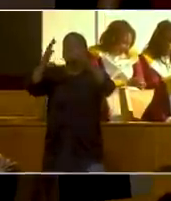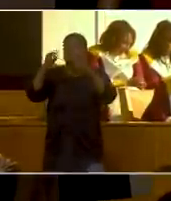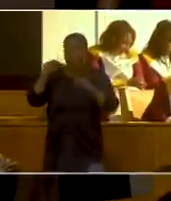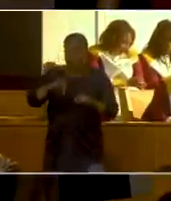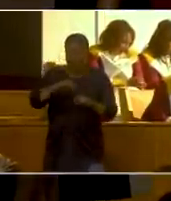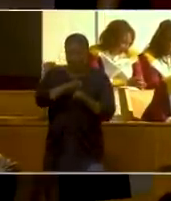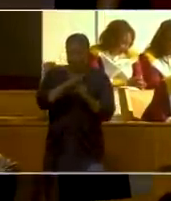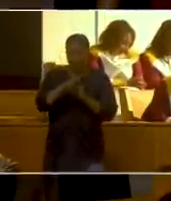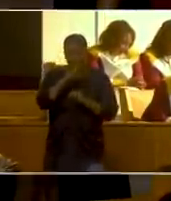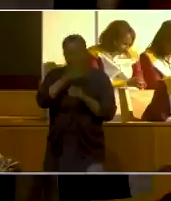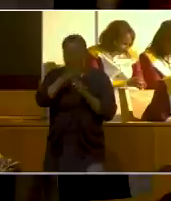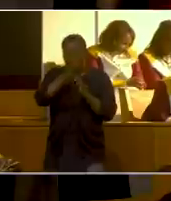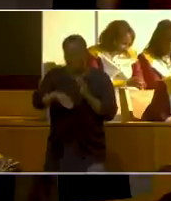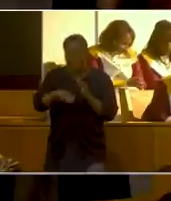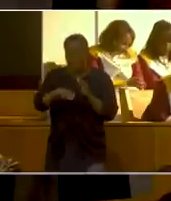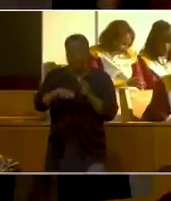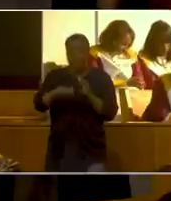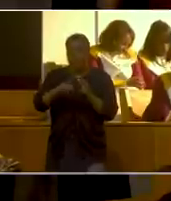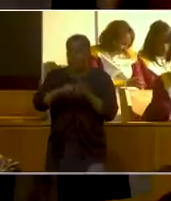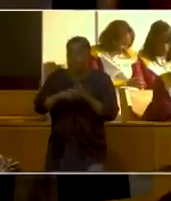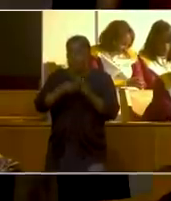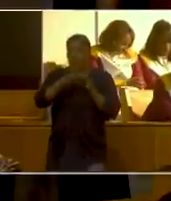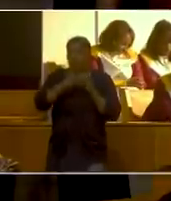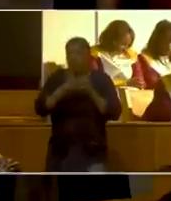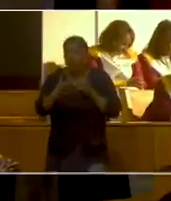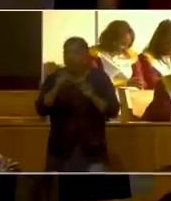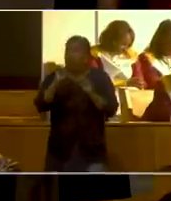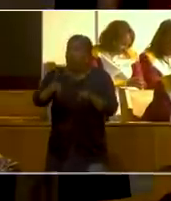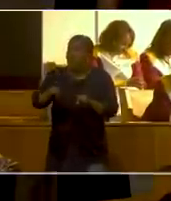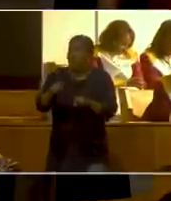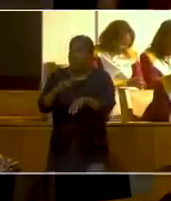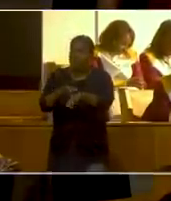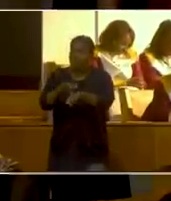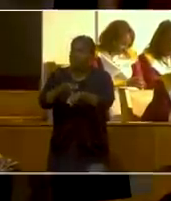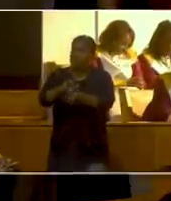end. Amen. And that you're able to do something else.